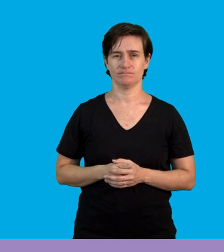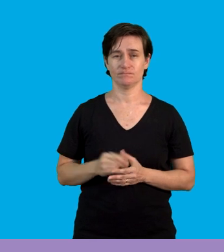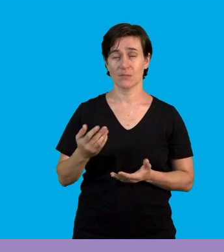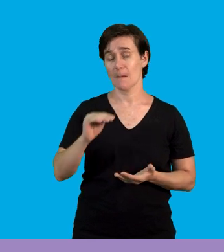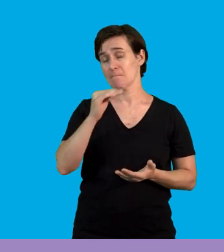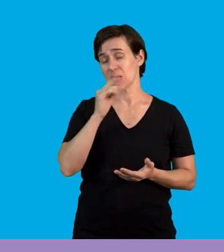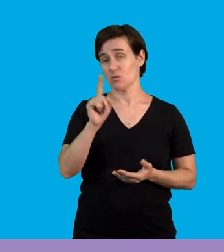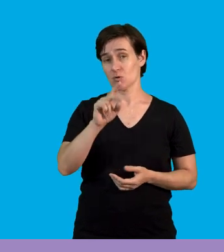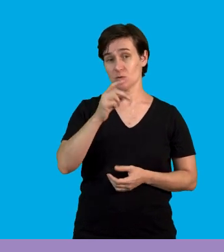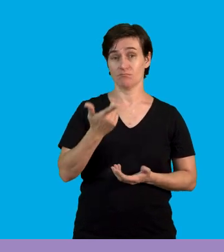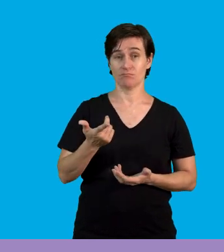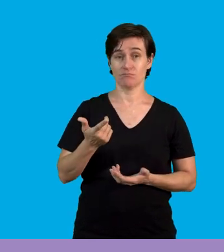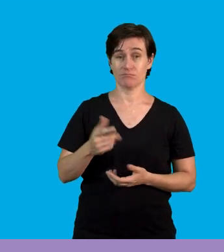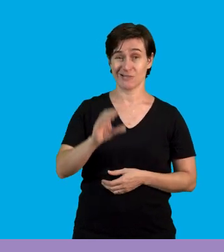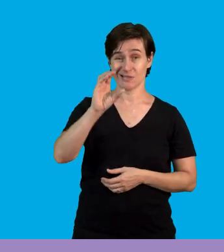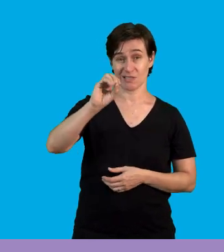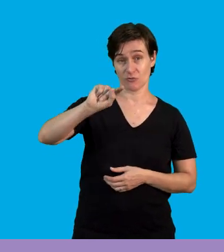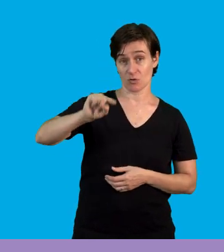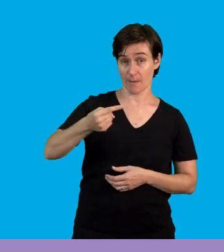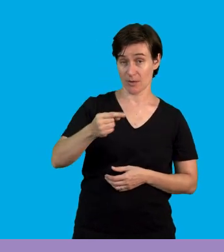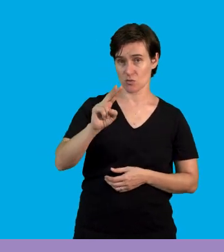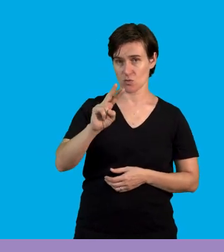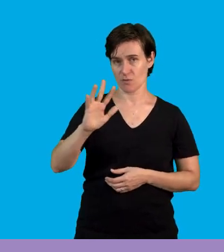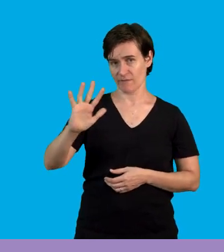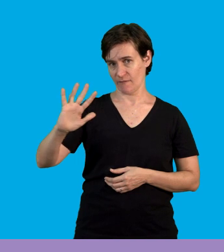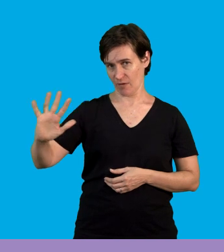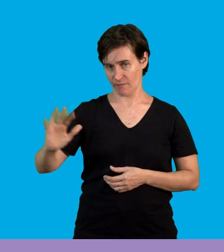Writing that as a decimal then is